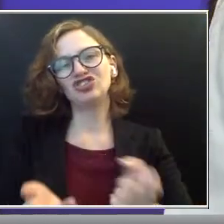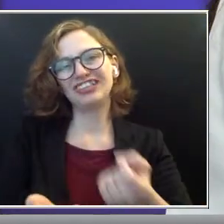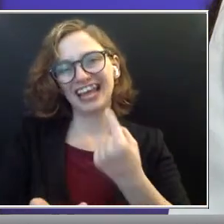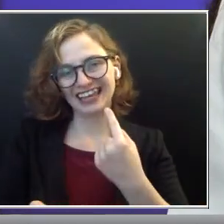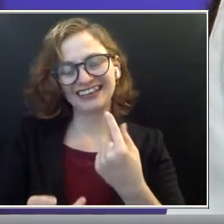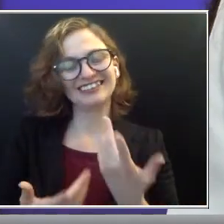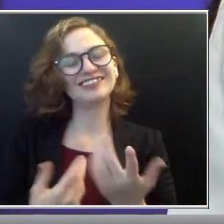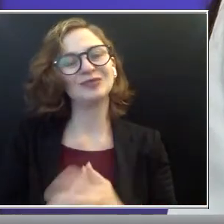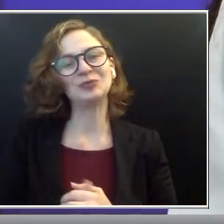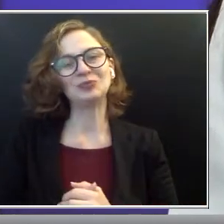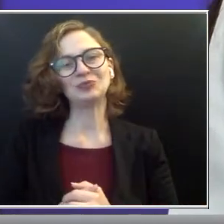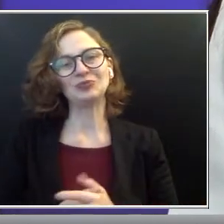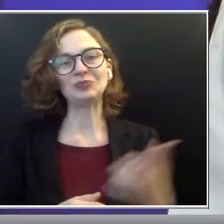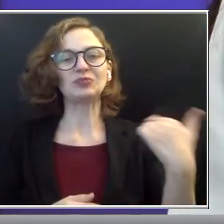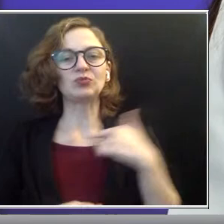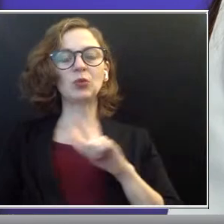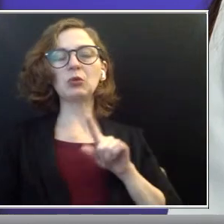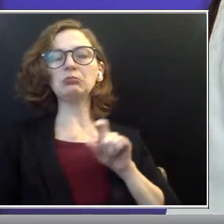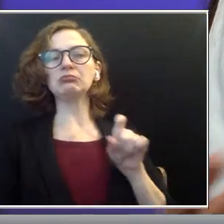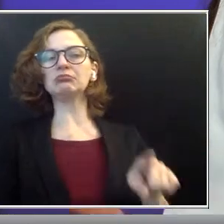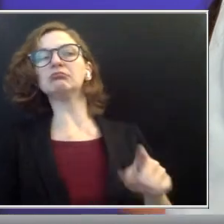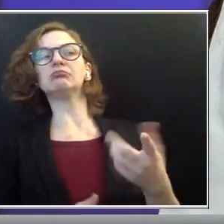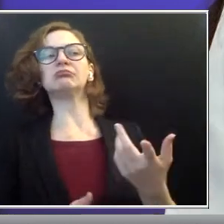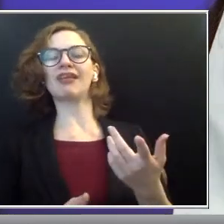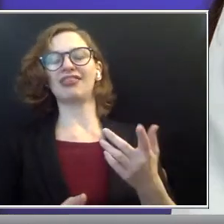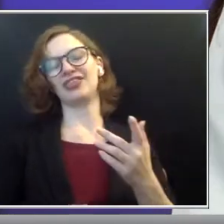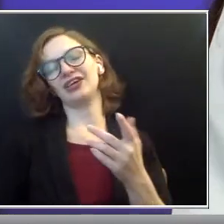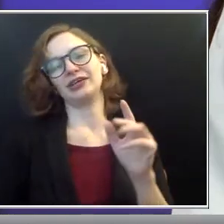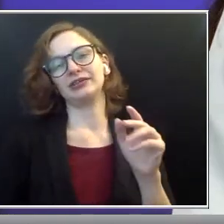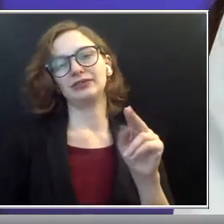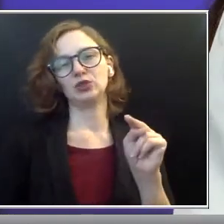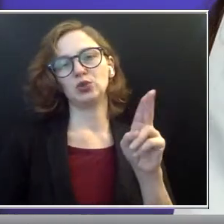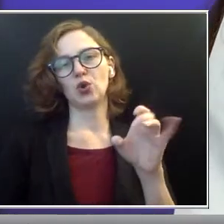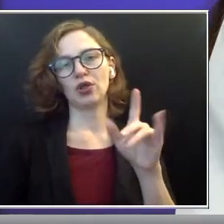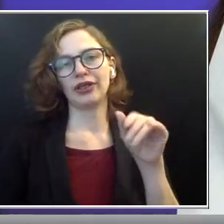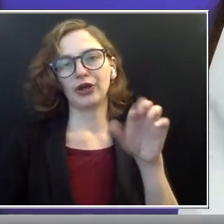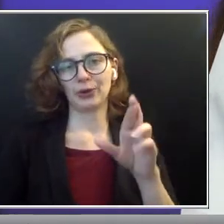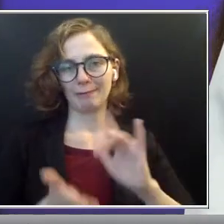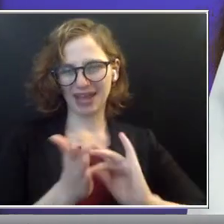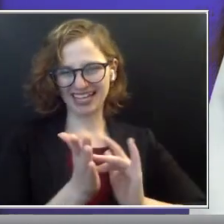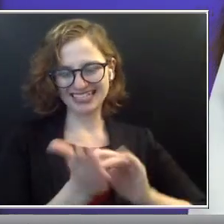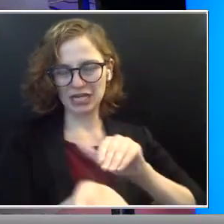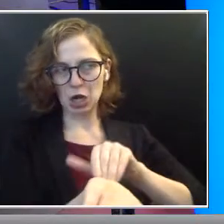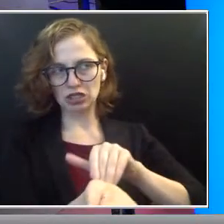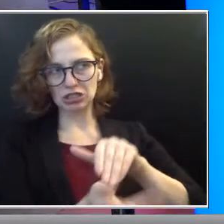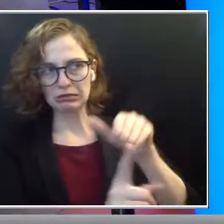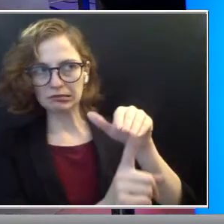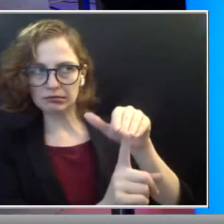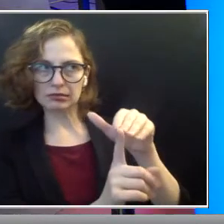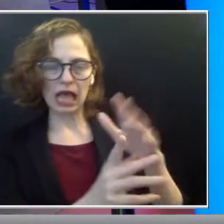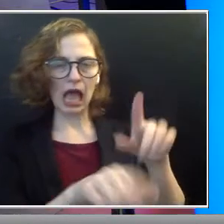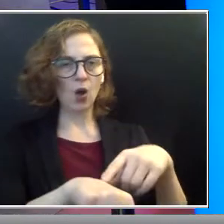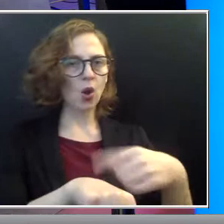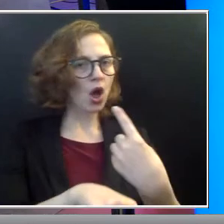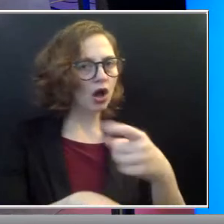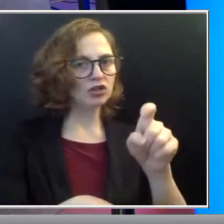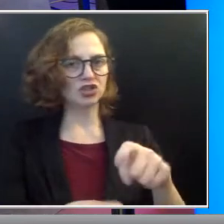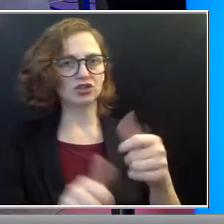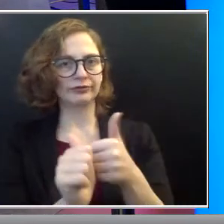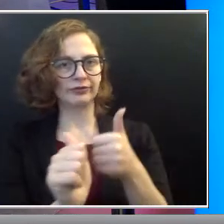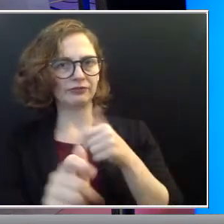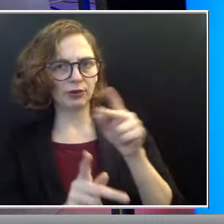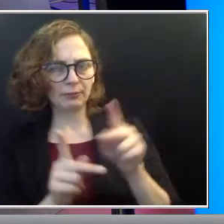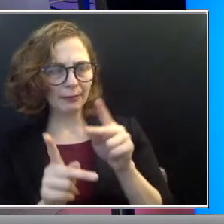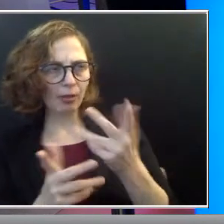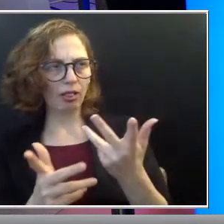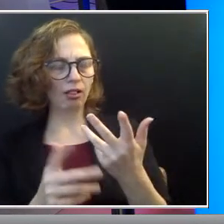the timing of the restriction of being around other people and the duration of it. Bonnie has a question for Dr.